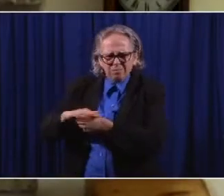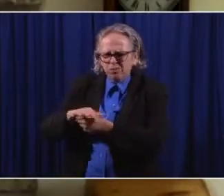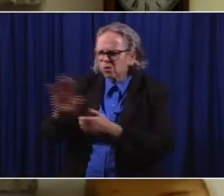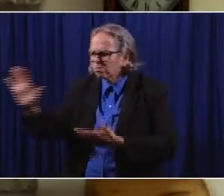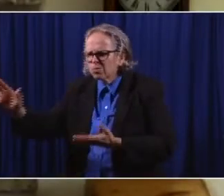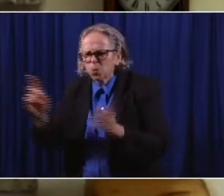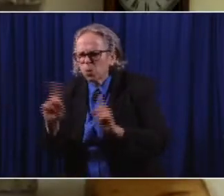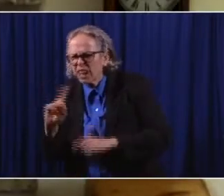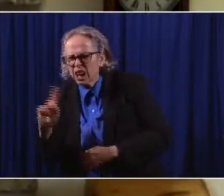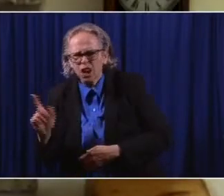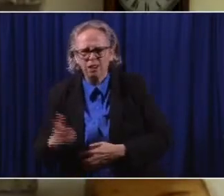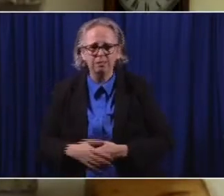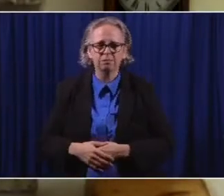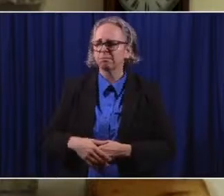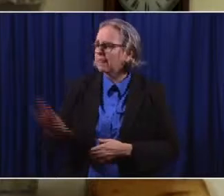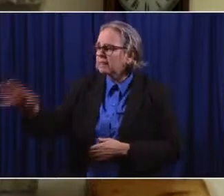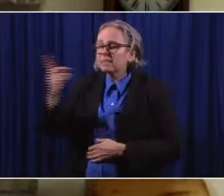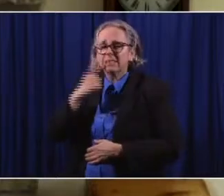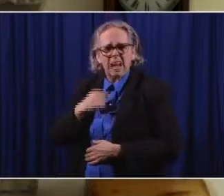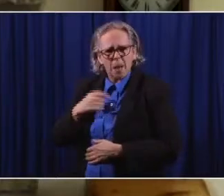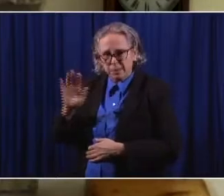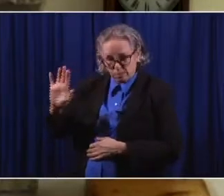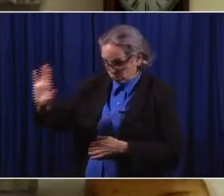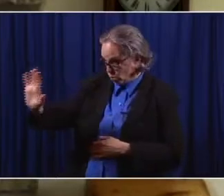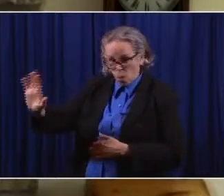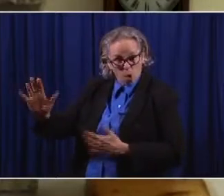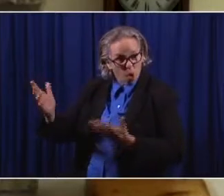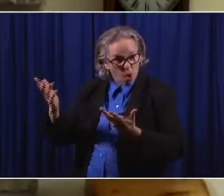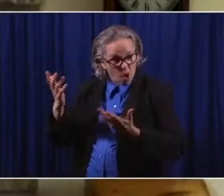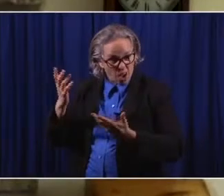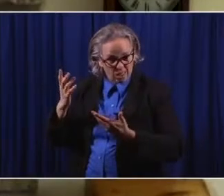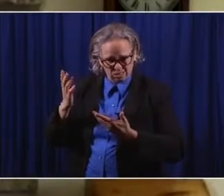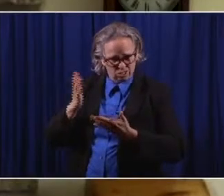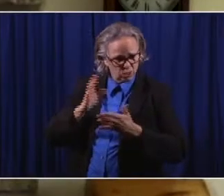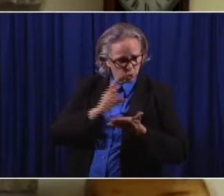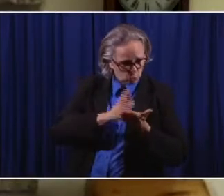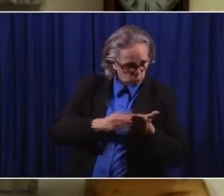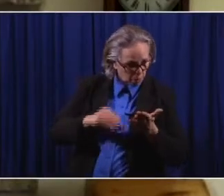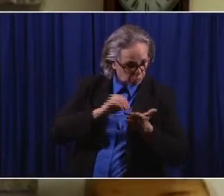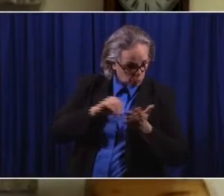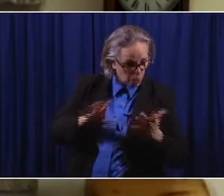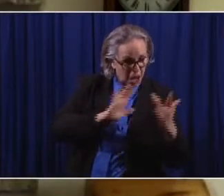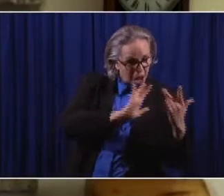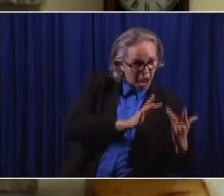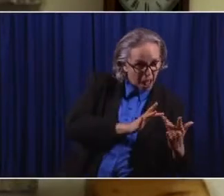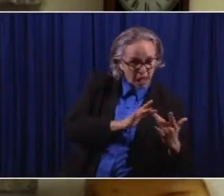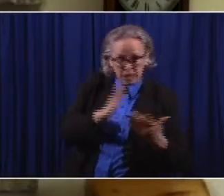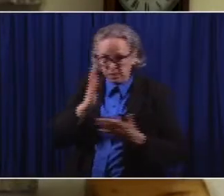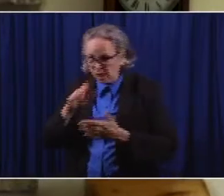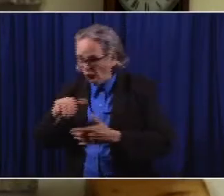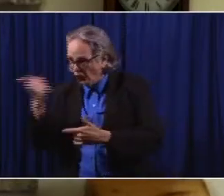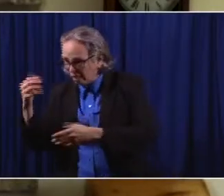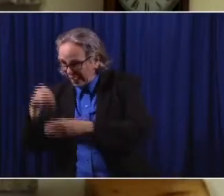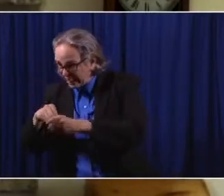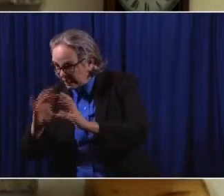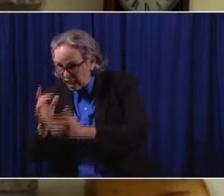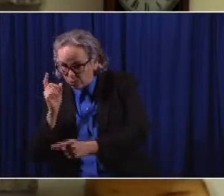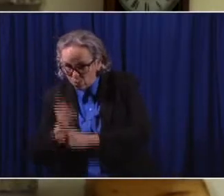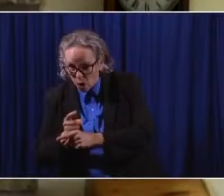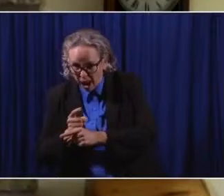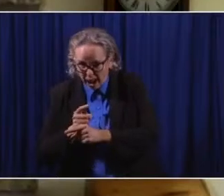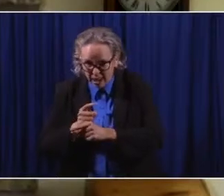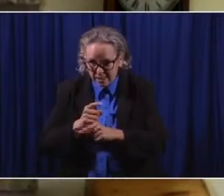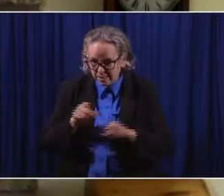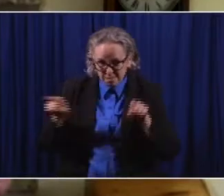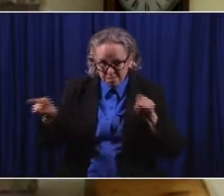you're breaking this out. You've got some kids online. You've got other kids who are in the classroom. You prepared for it this summer. Just